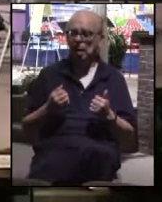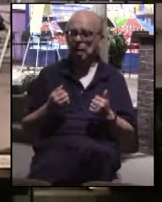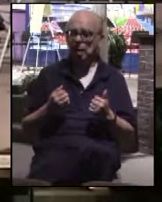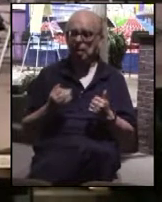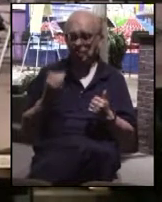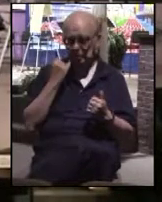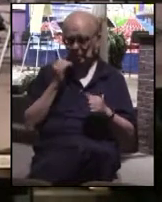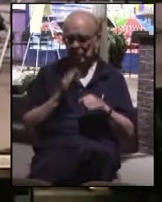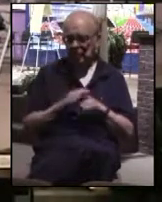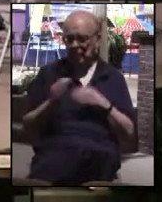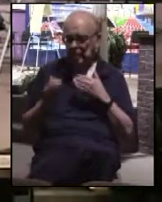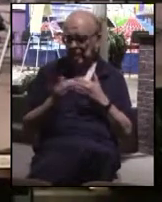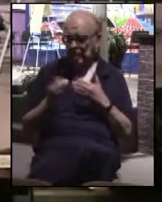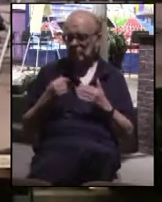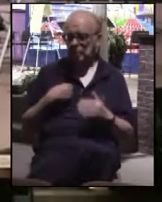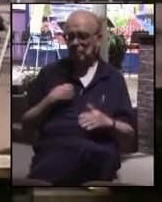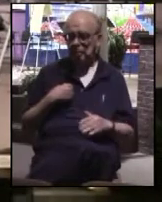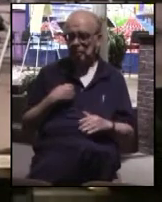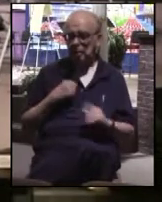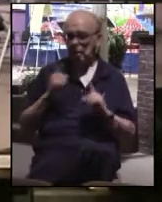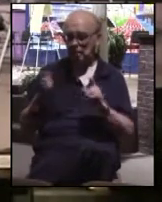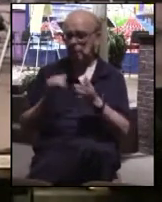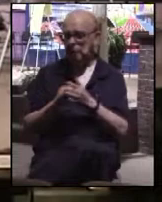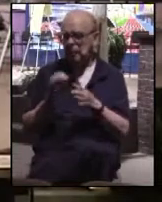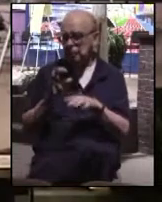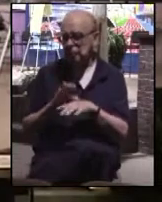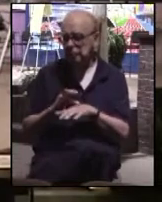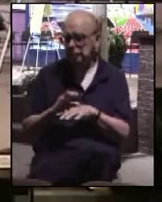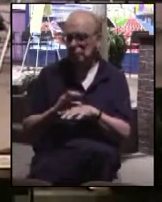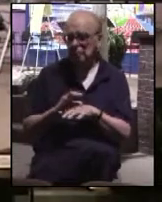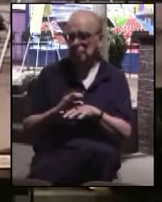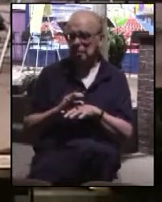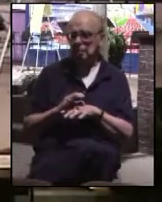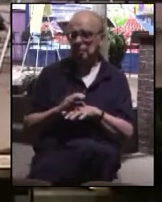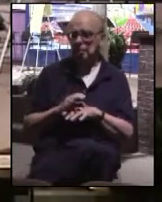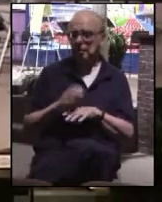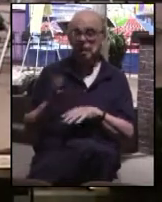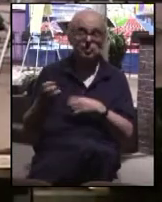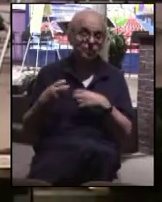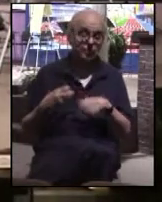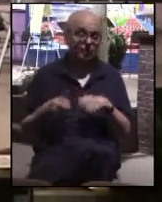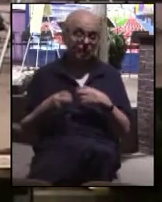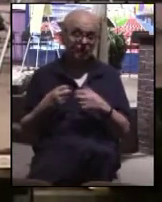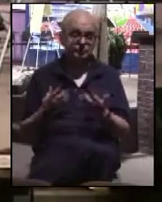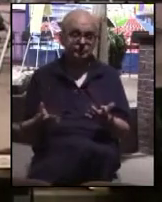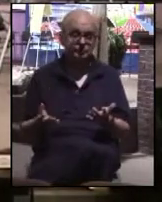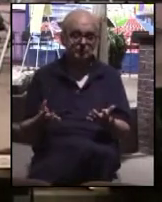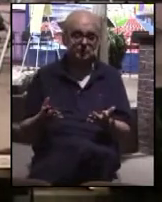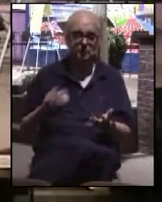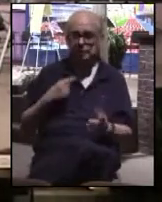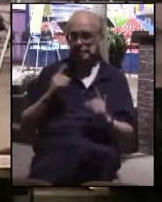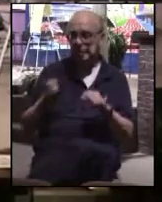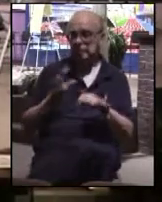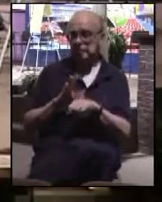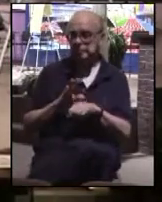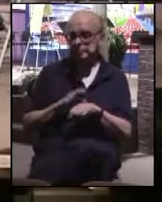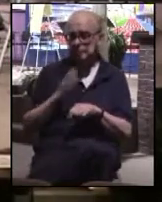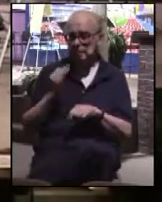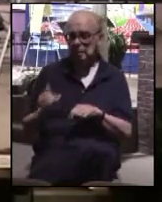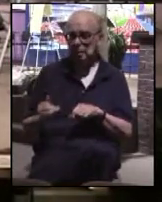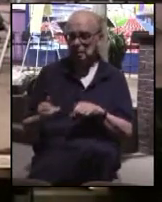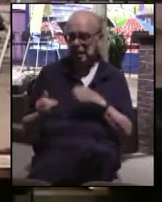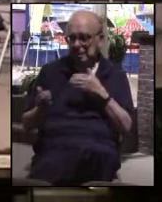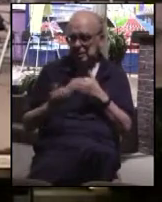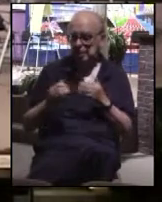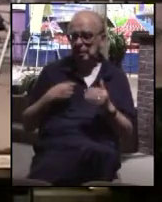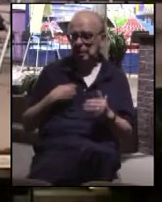if there's a church around the corner i'm going to go to that church well here's the problem i'm going to go to that church because it's right on the